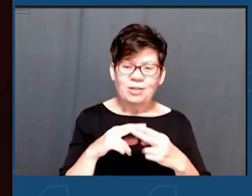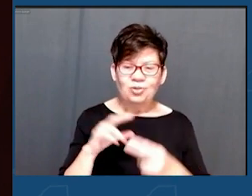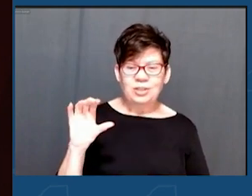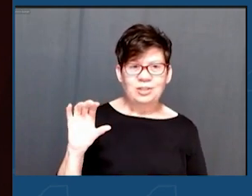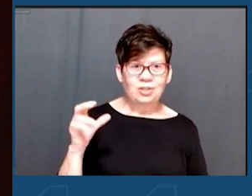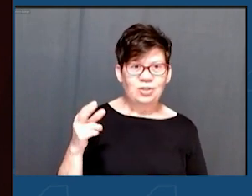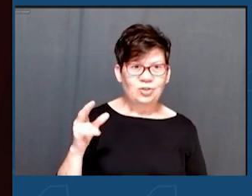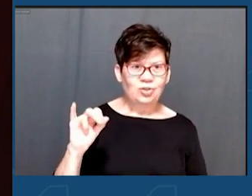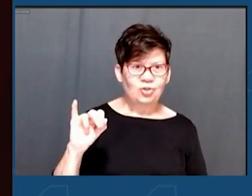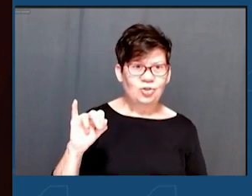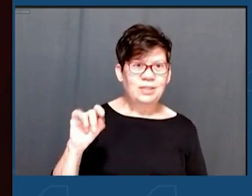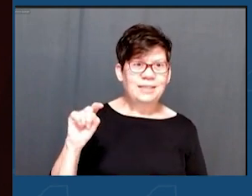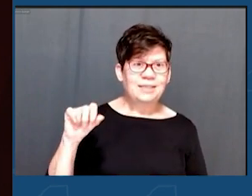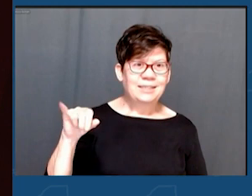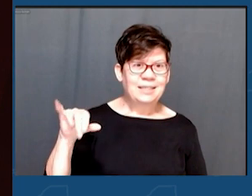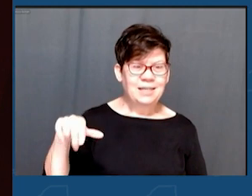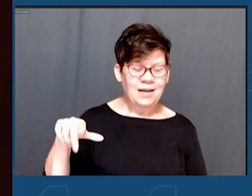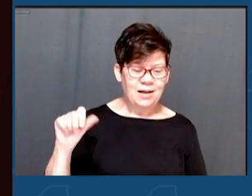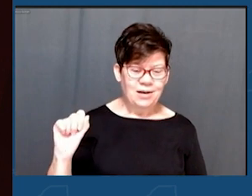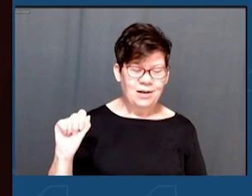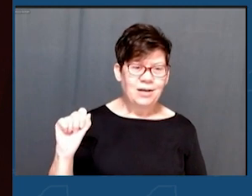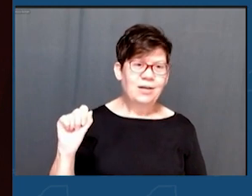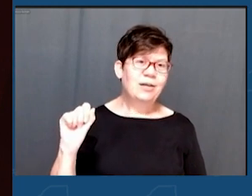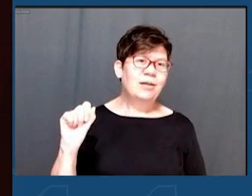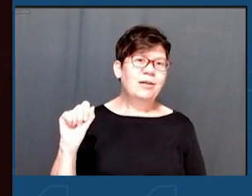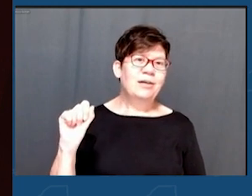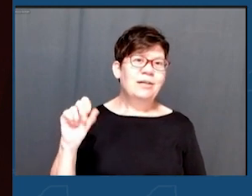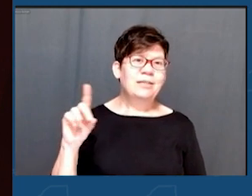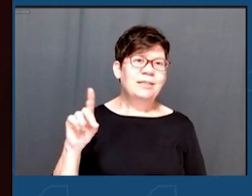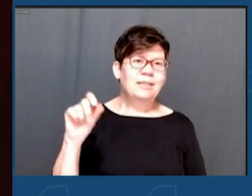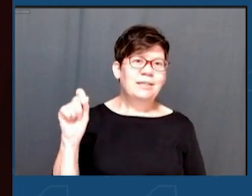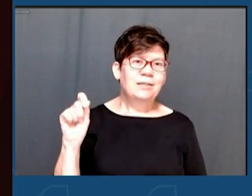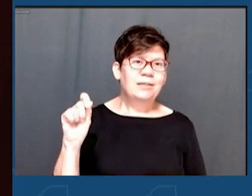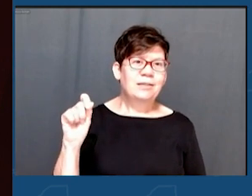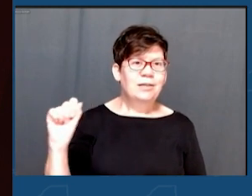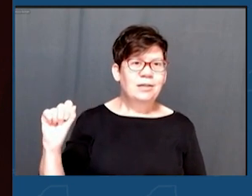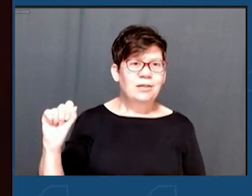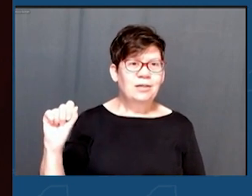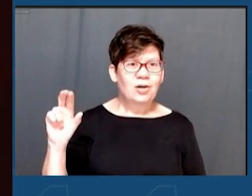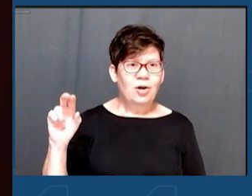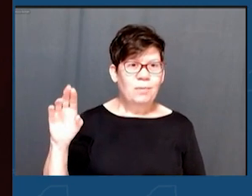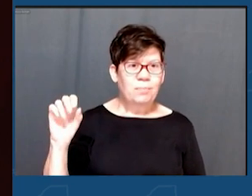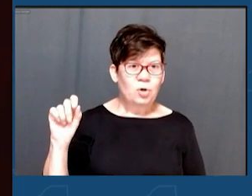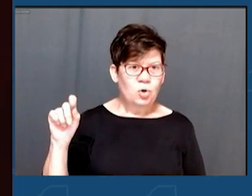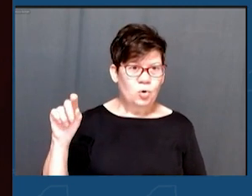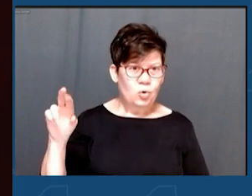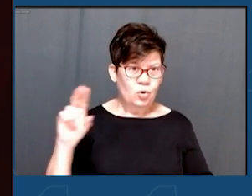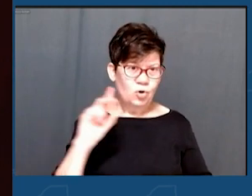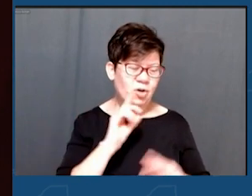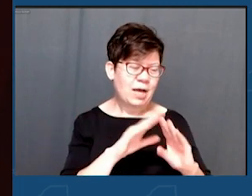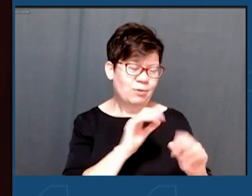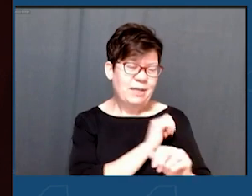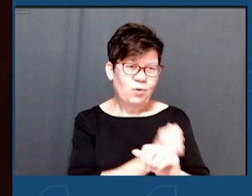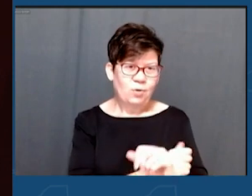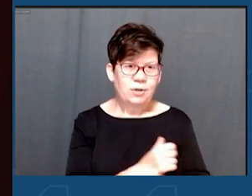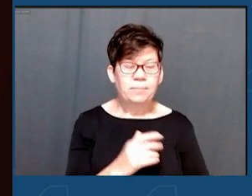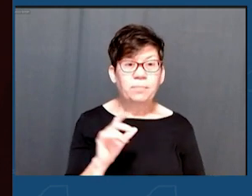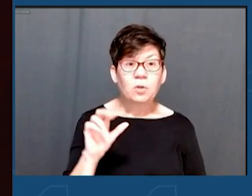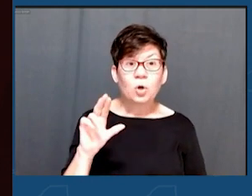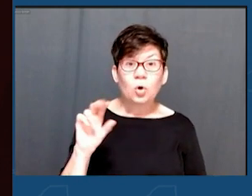get it right? Okay. The executive director of the Albany Housing Authority. Ruth Ann Visnaskis, I'm not sure she's here yet, but